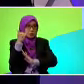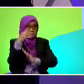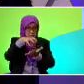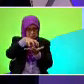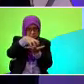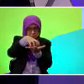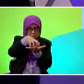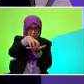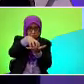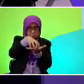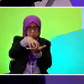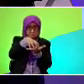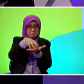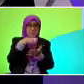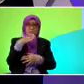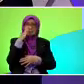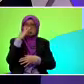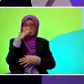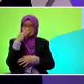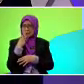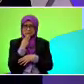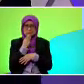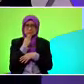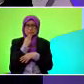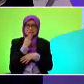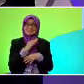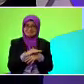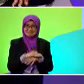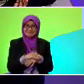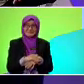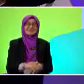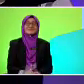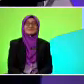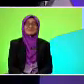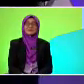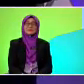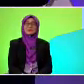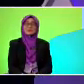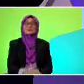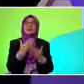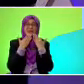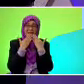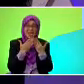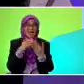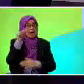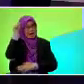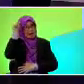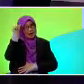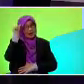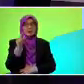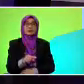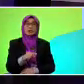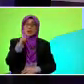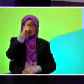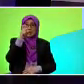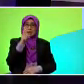murky and it has foul smell and the color also turn yellowish. Thank you so much, Akil. Teacher, I have one question. Yes.